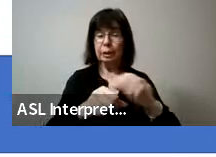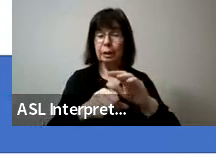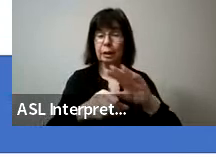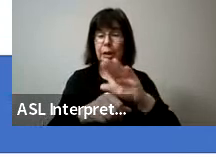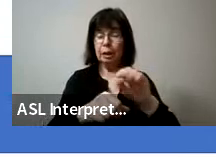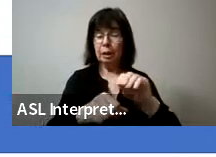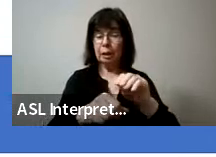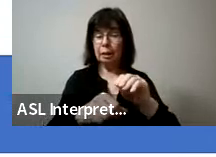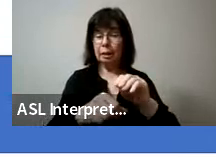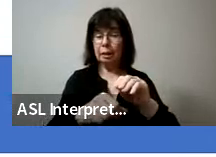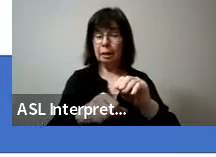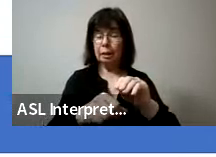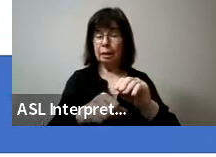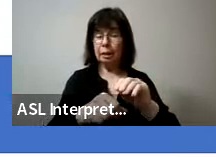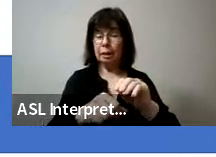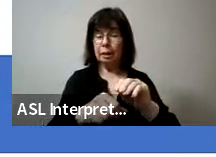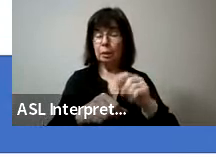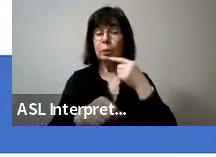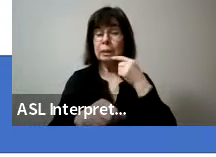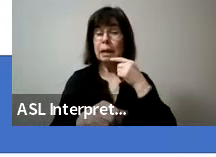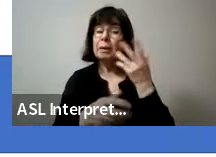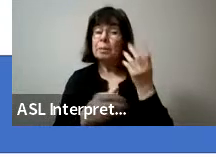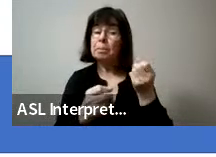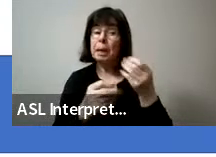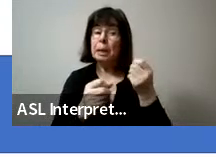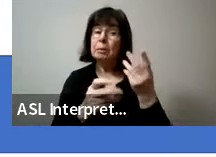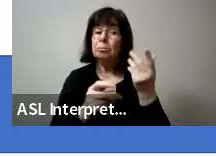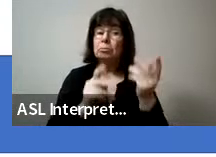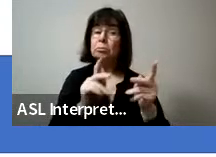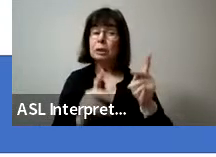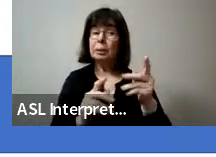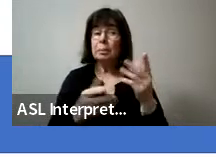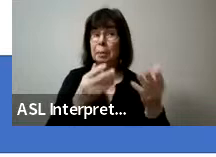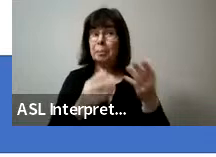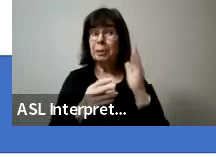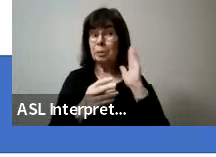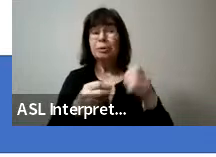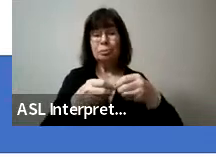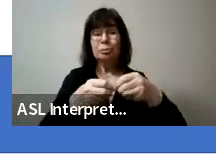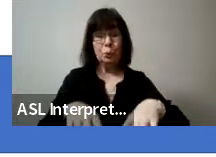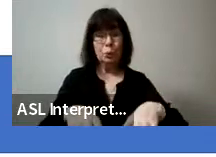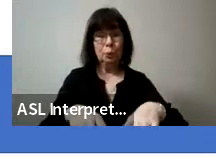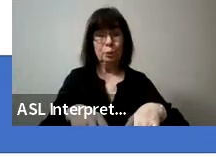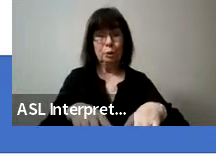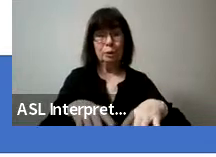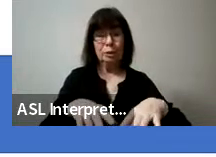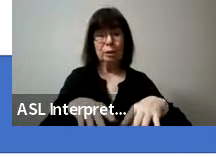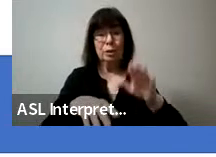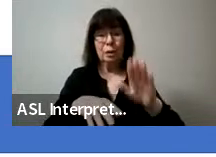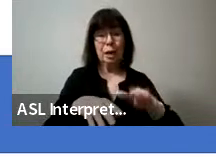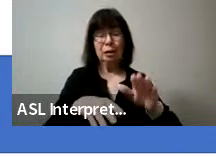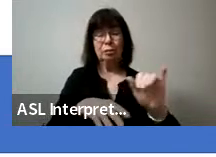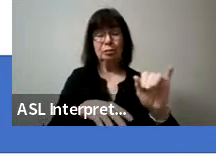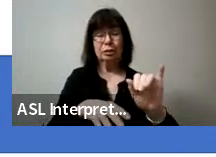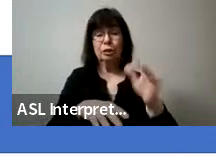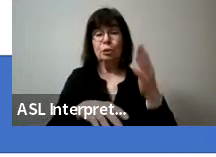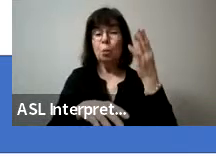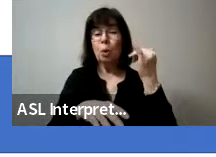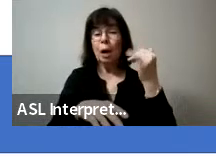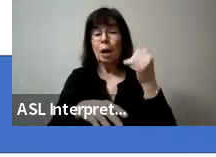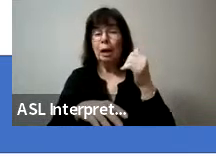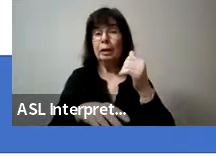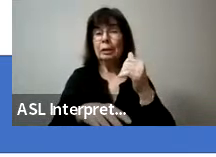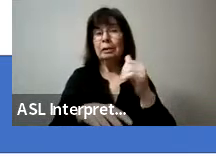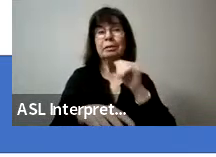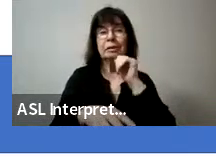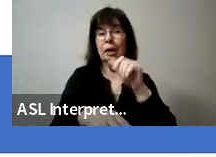that there may be a lot of individuals that may lose their coverage because they're no longer eligible because they were kept eligible even